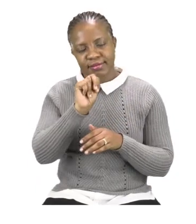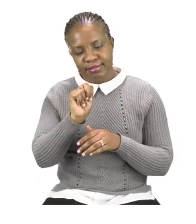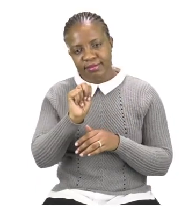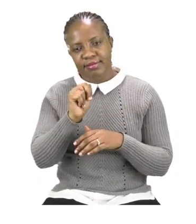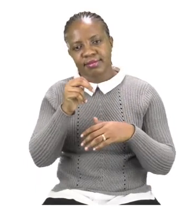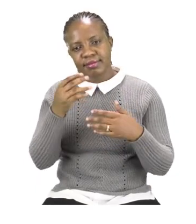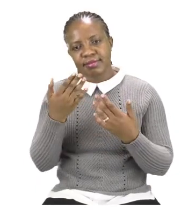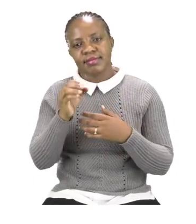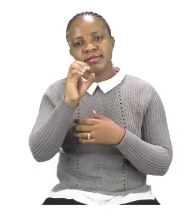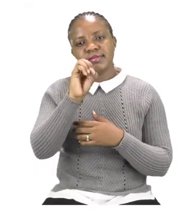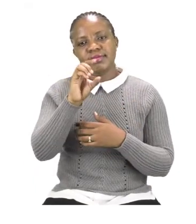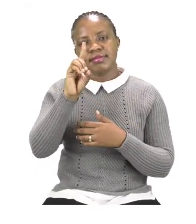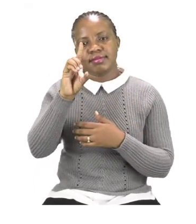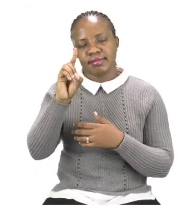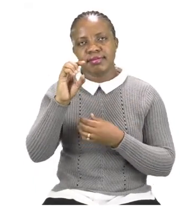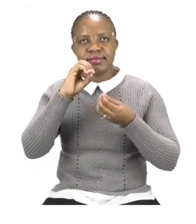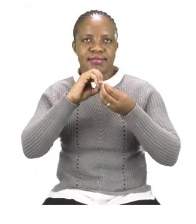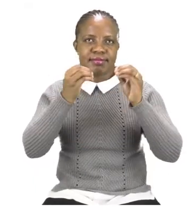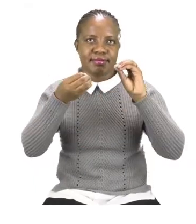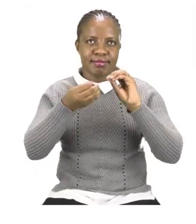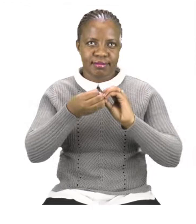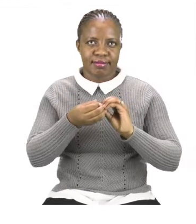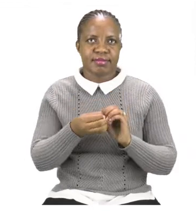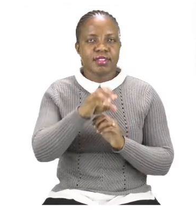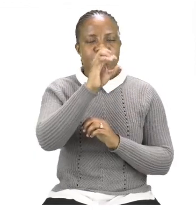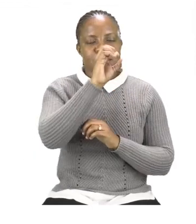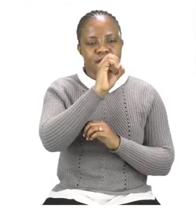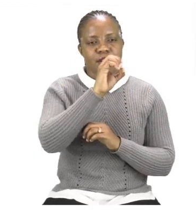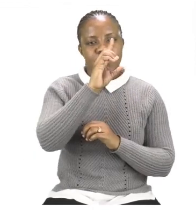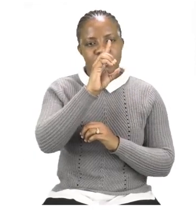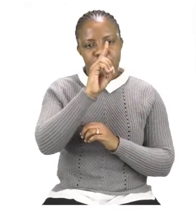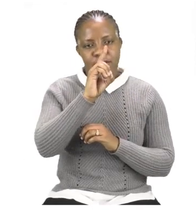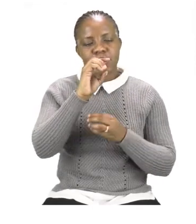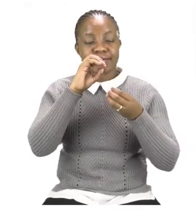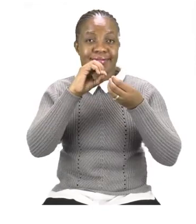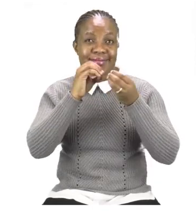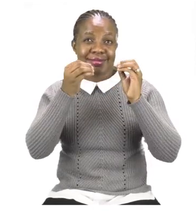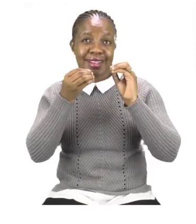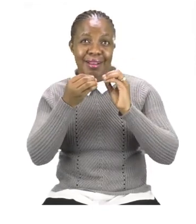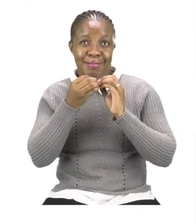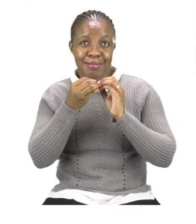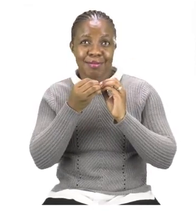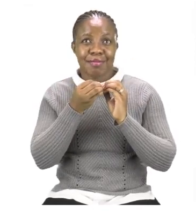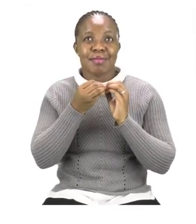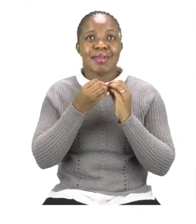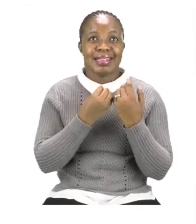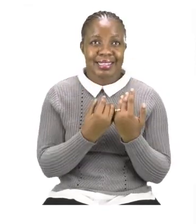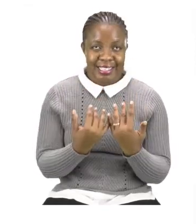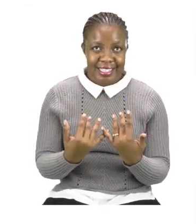coloring our odd numbers in green and our even numbers in